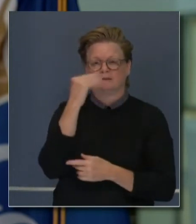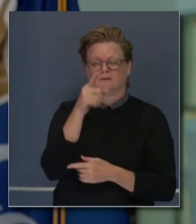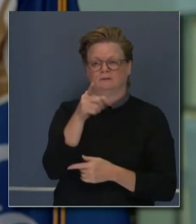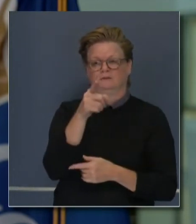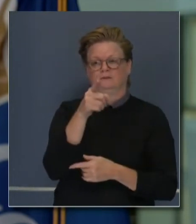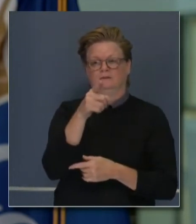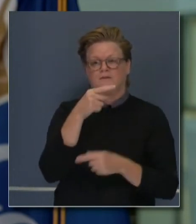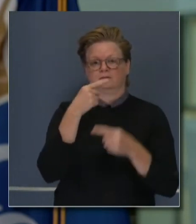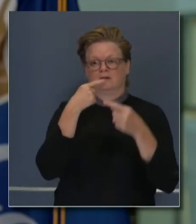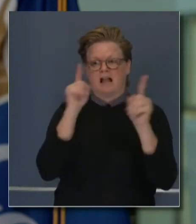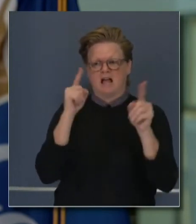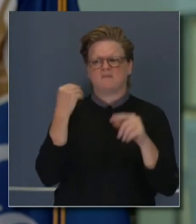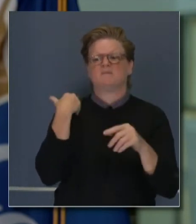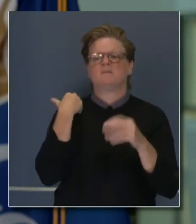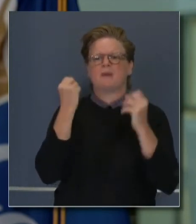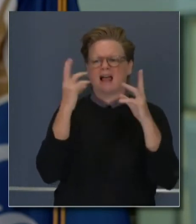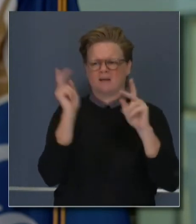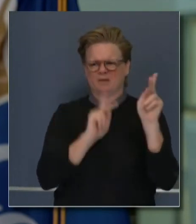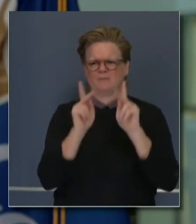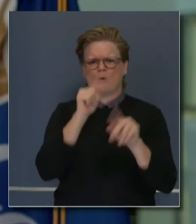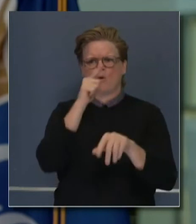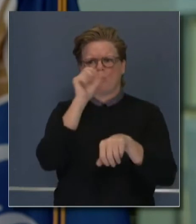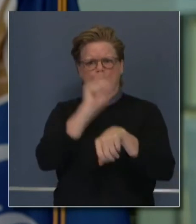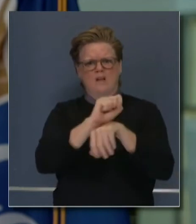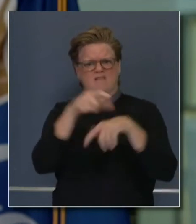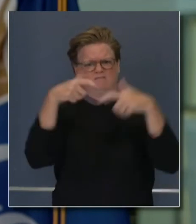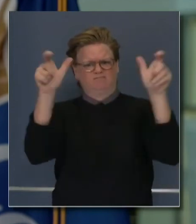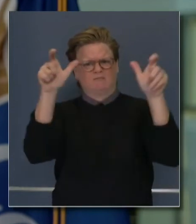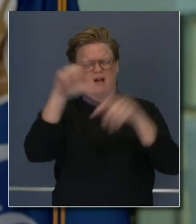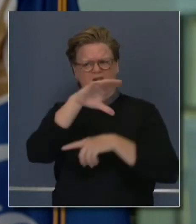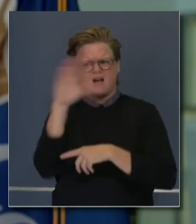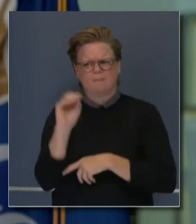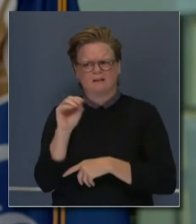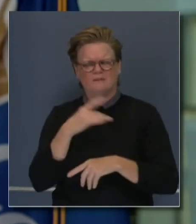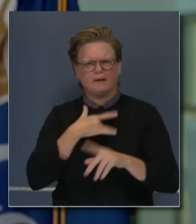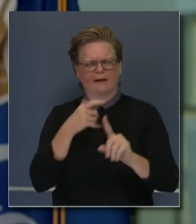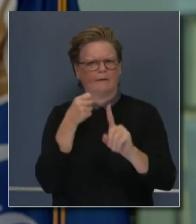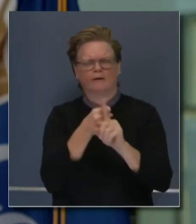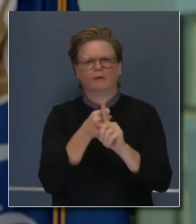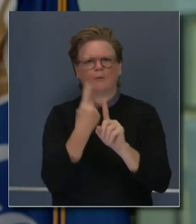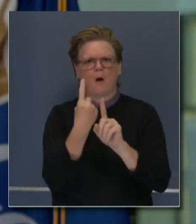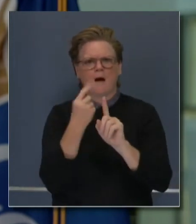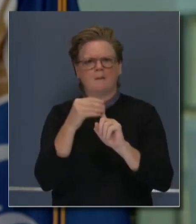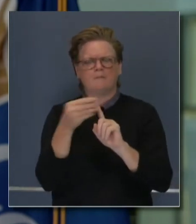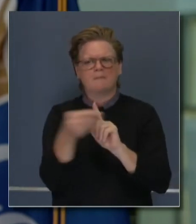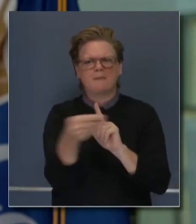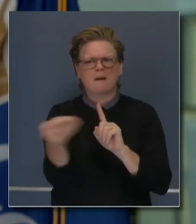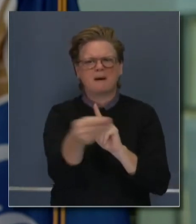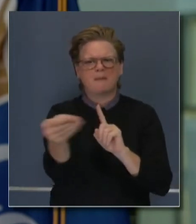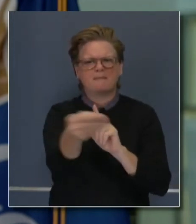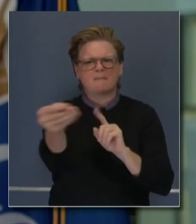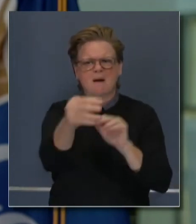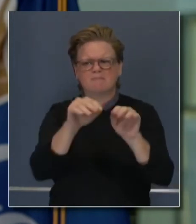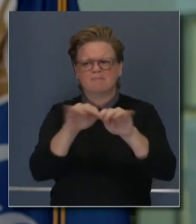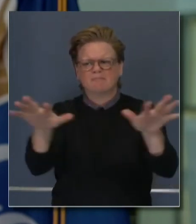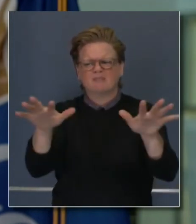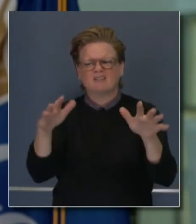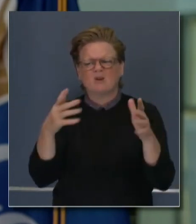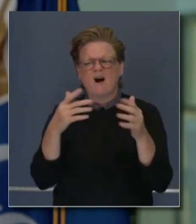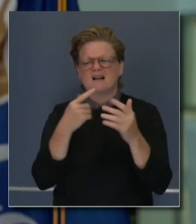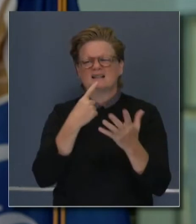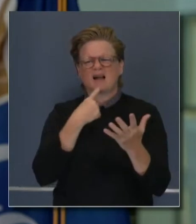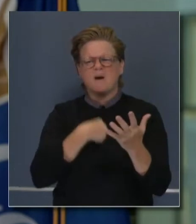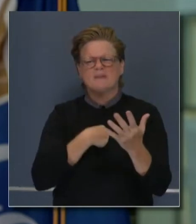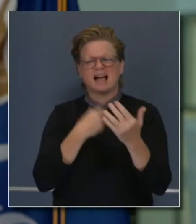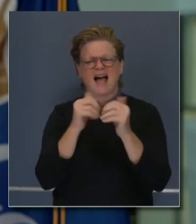work in those facilities. Whether or not they got them at work is not always clear. But yeah, can you talk, I guess, a little bit more about